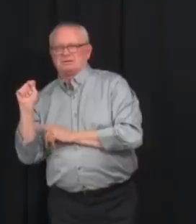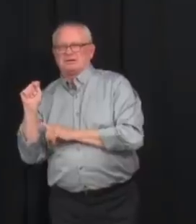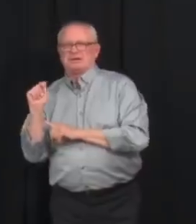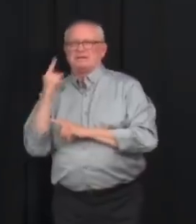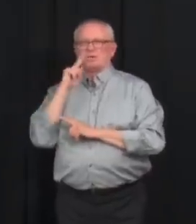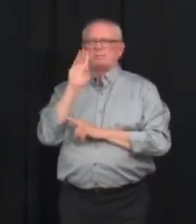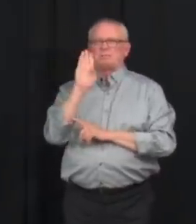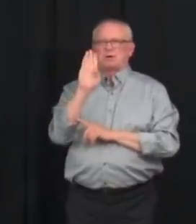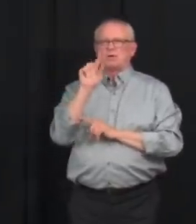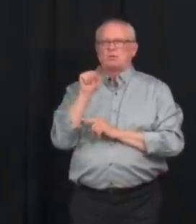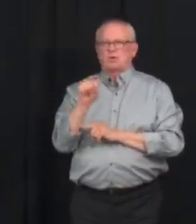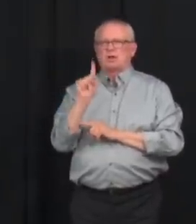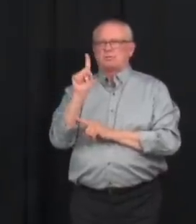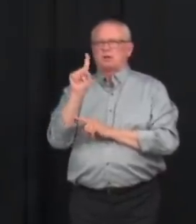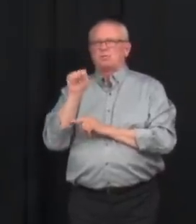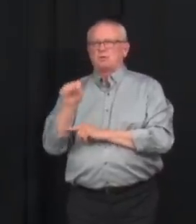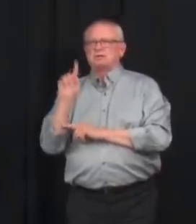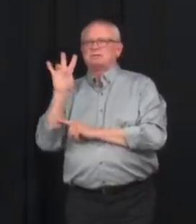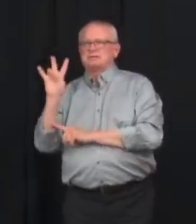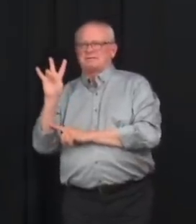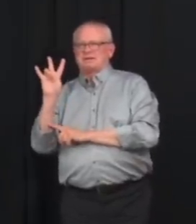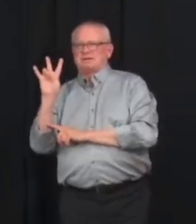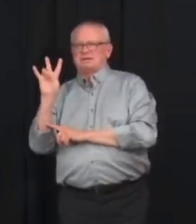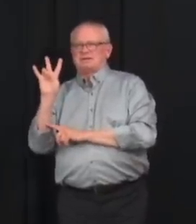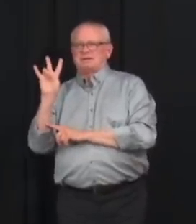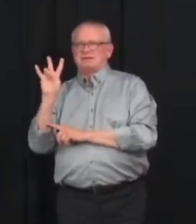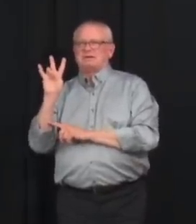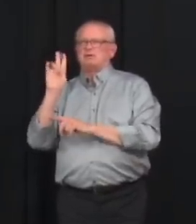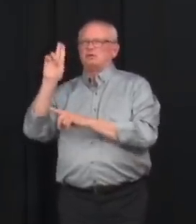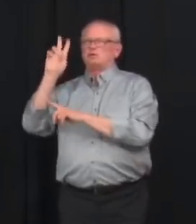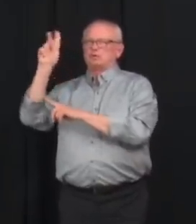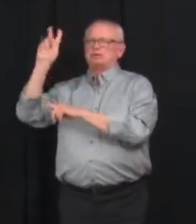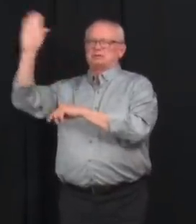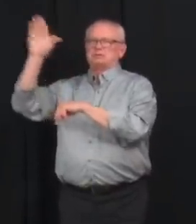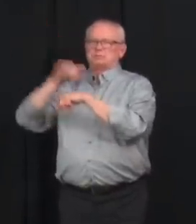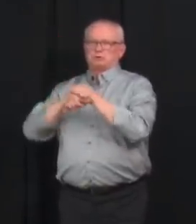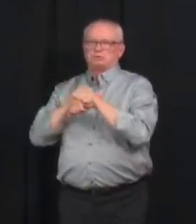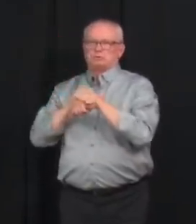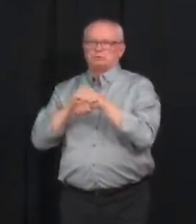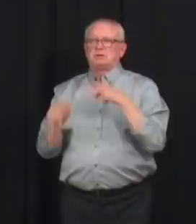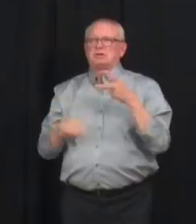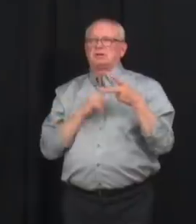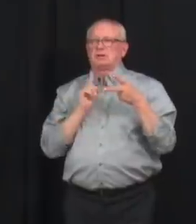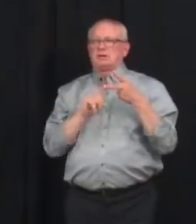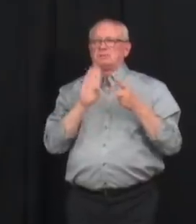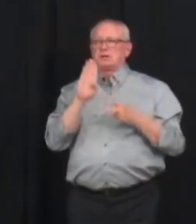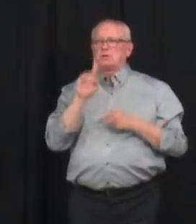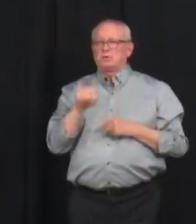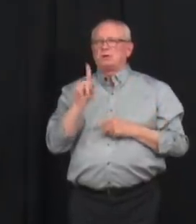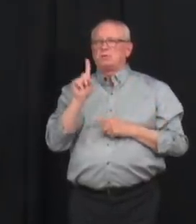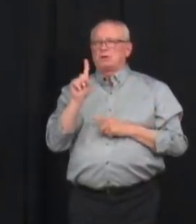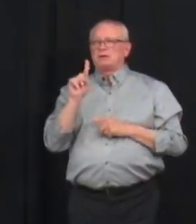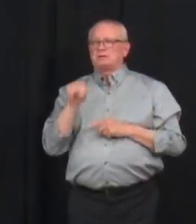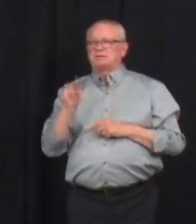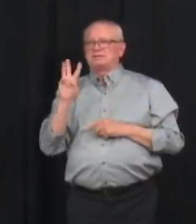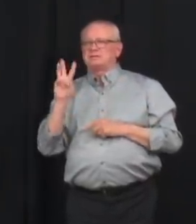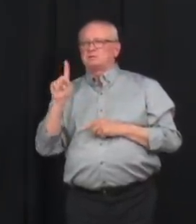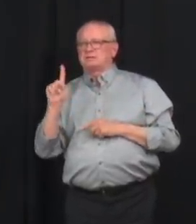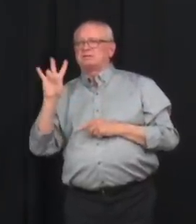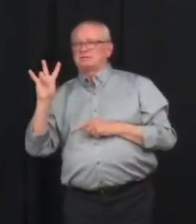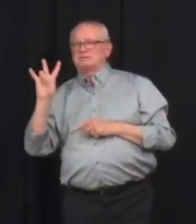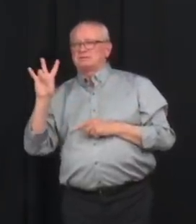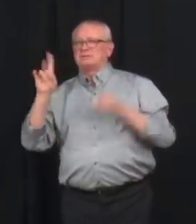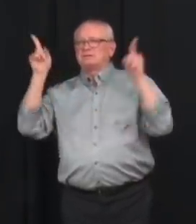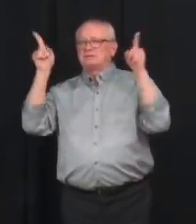the dominant strain in Alberta, but also the B.1.6.1.7 variant first identified in India, and the other two variants